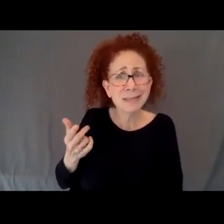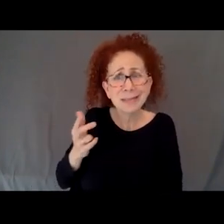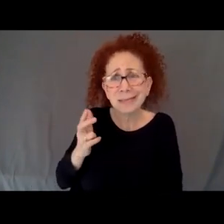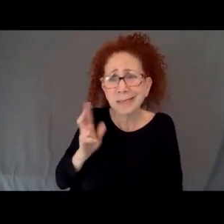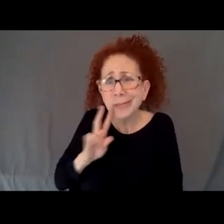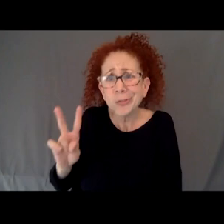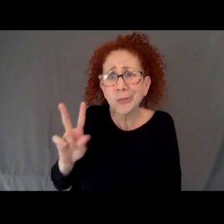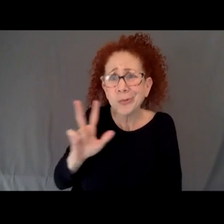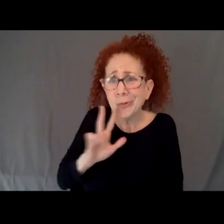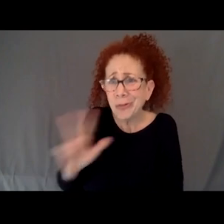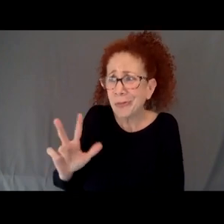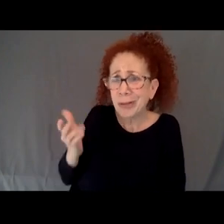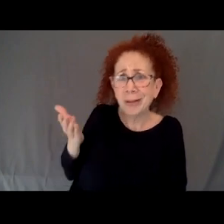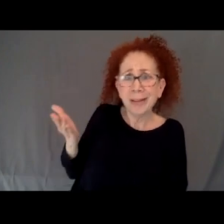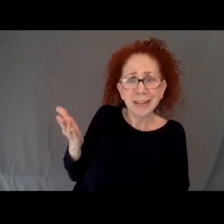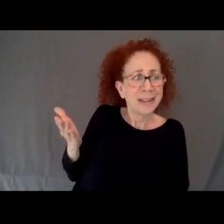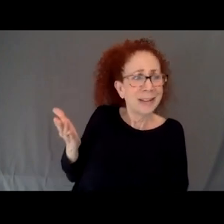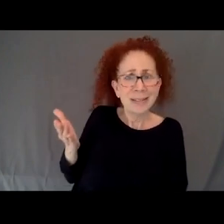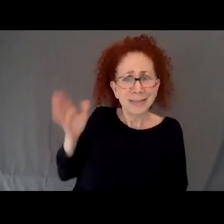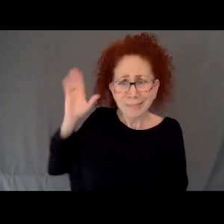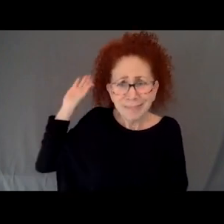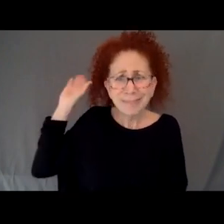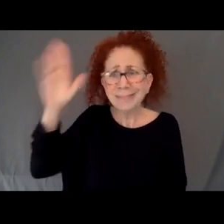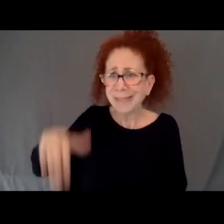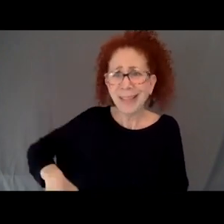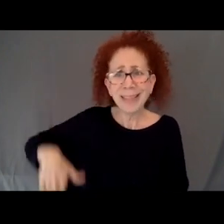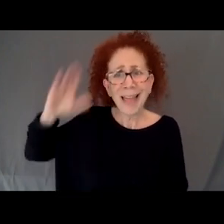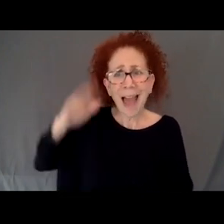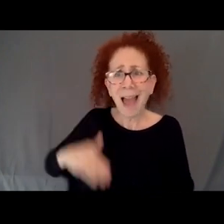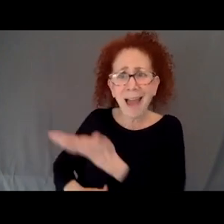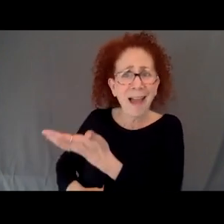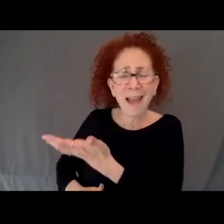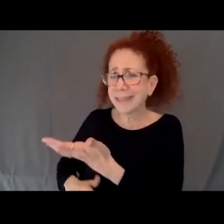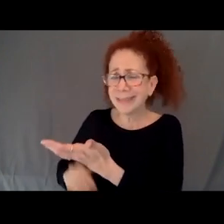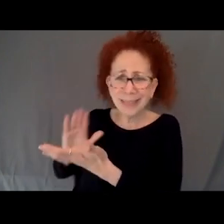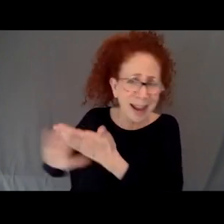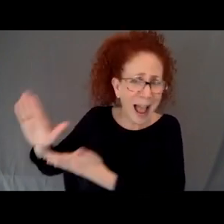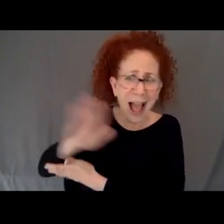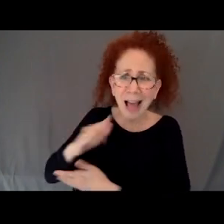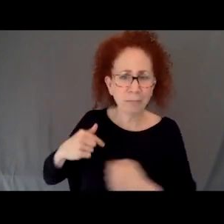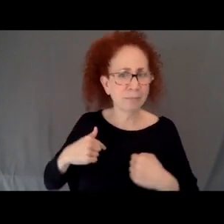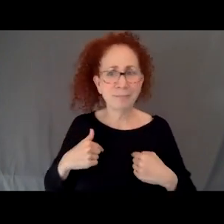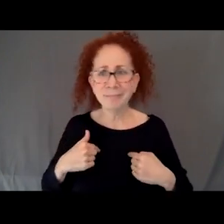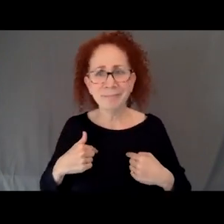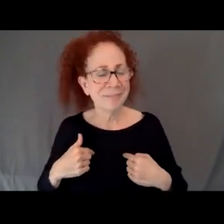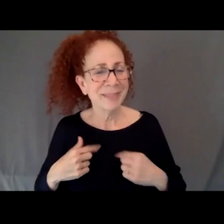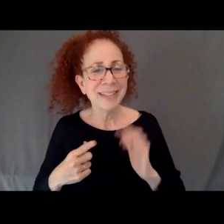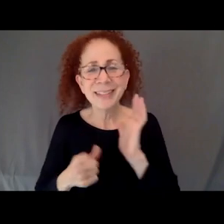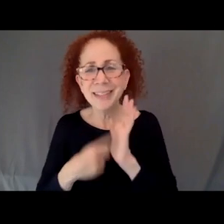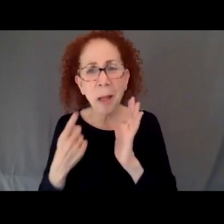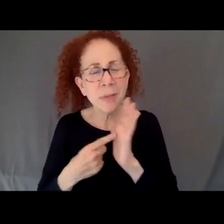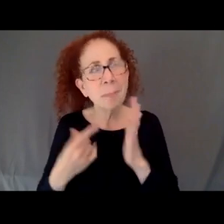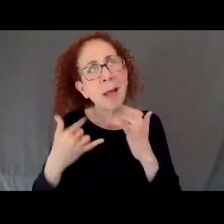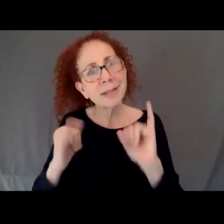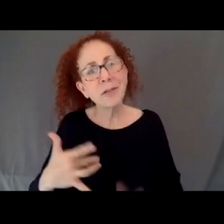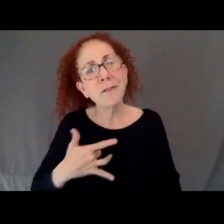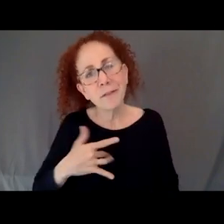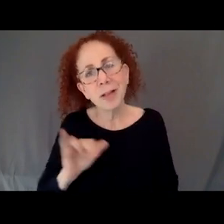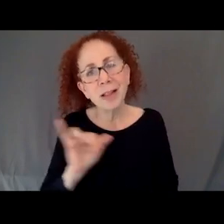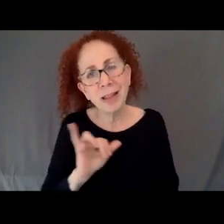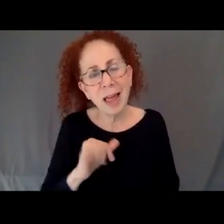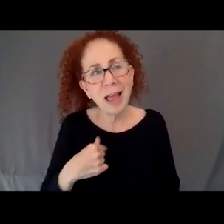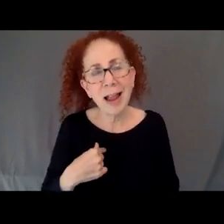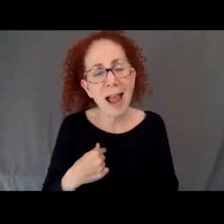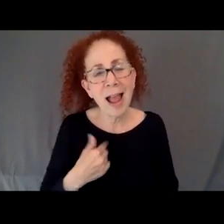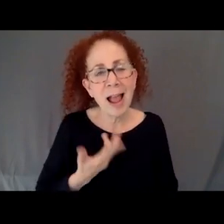age of two and all the way until they graduated college. So sometimes I do feel like